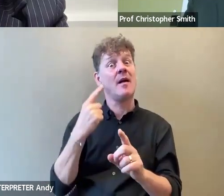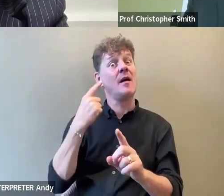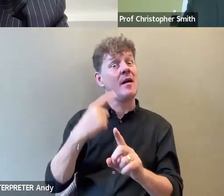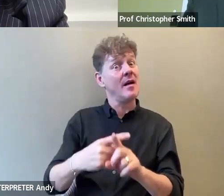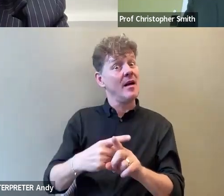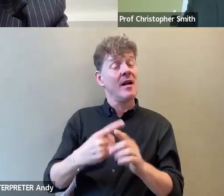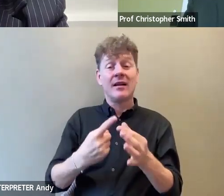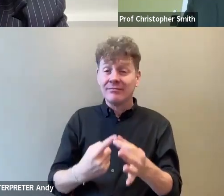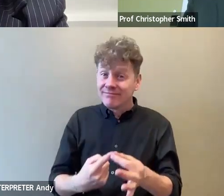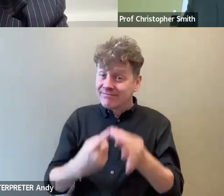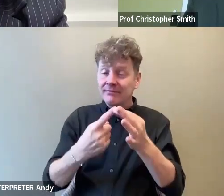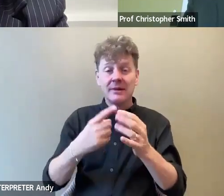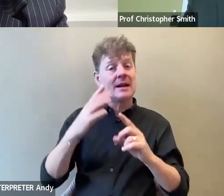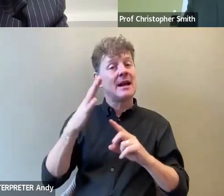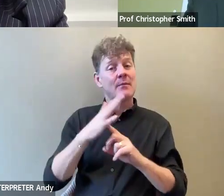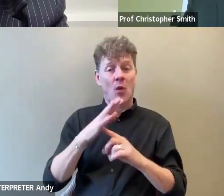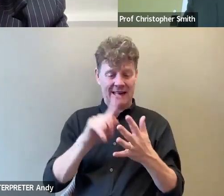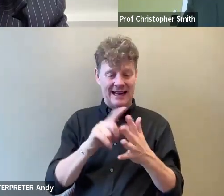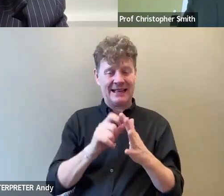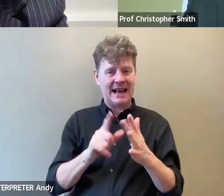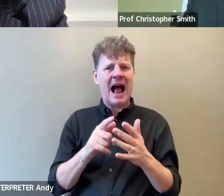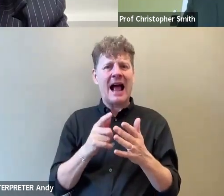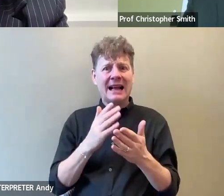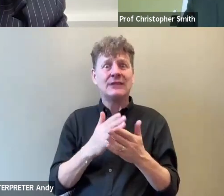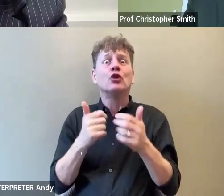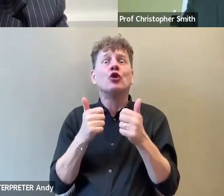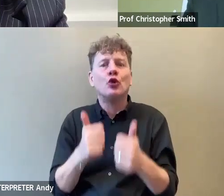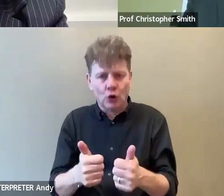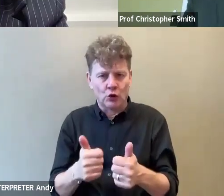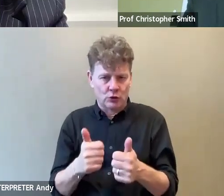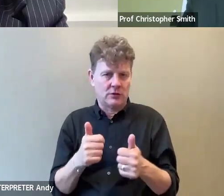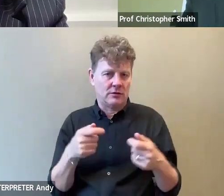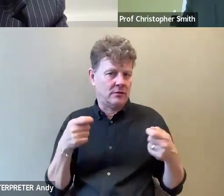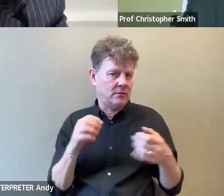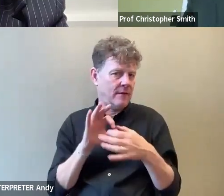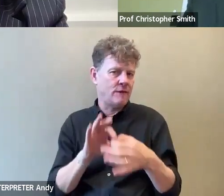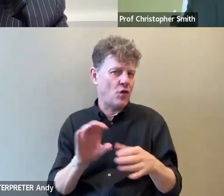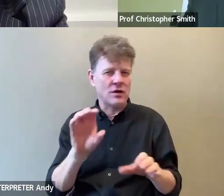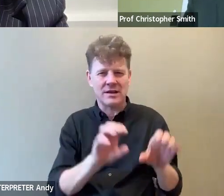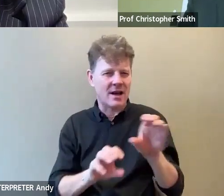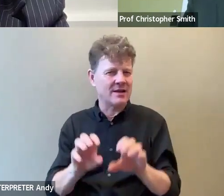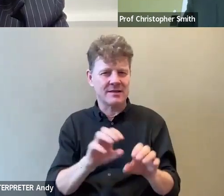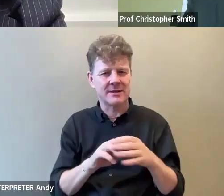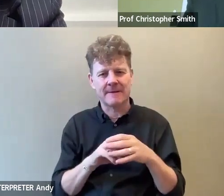to us because EDI is good for science. We have documents and links